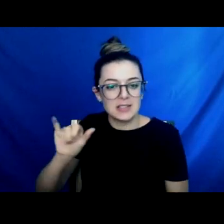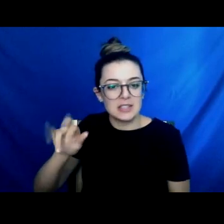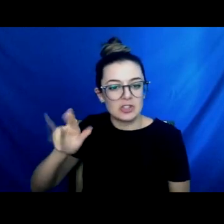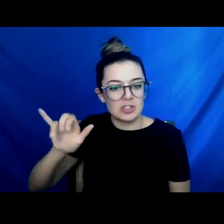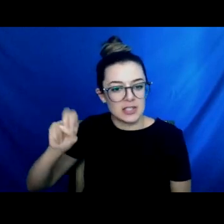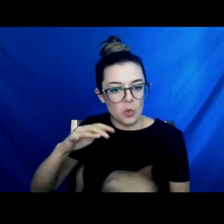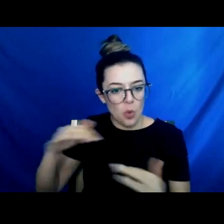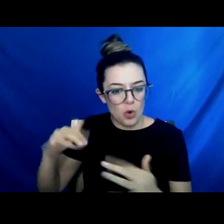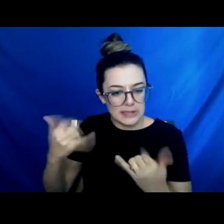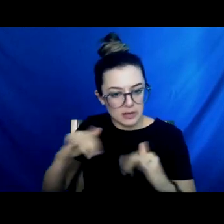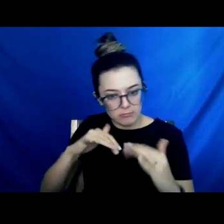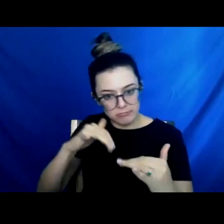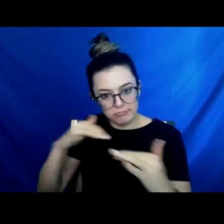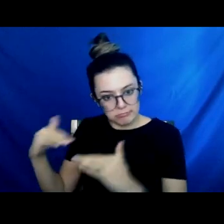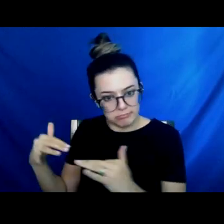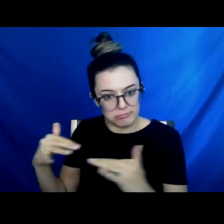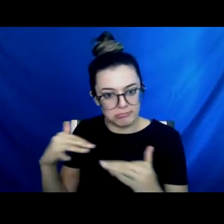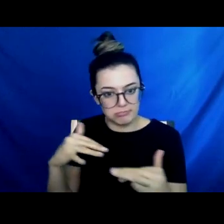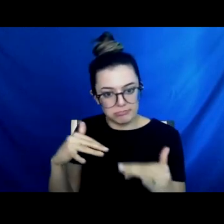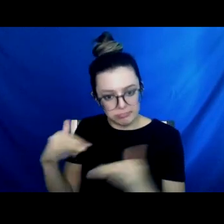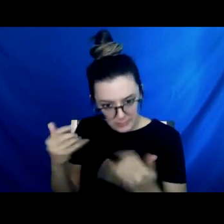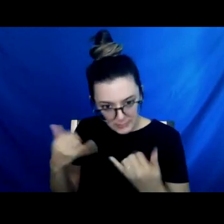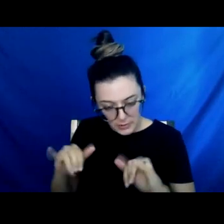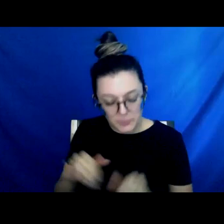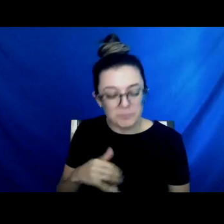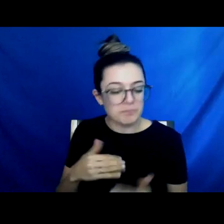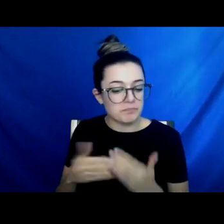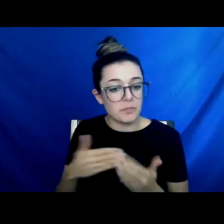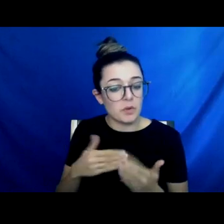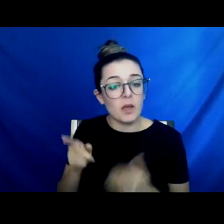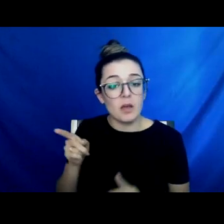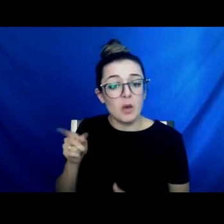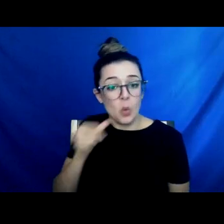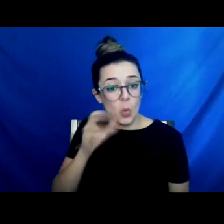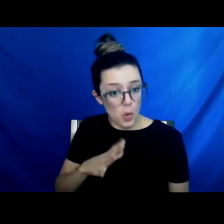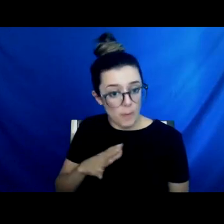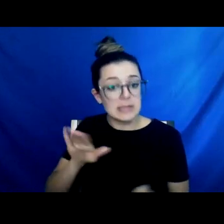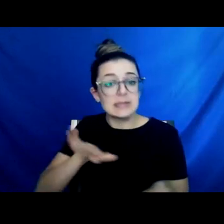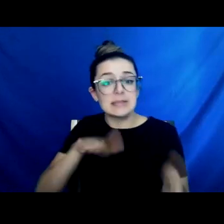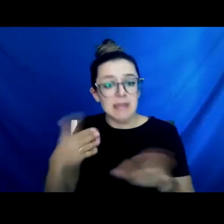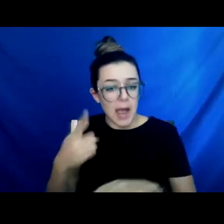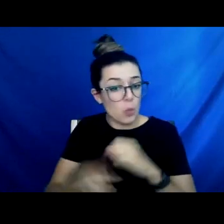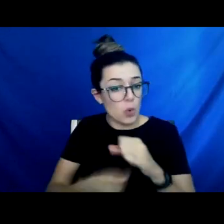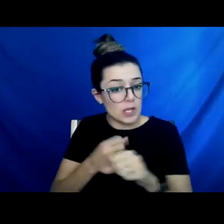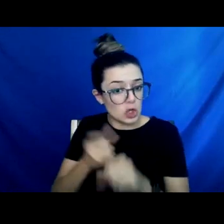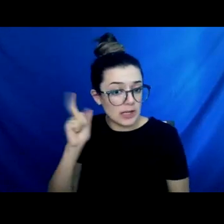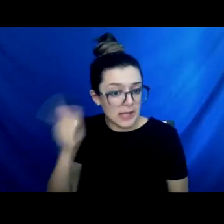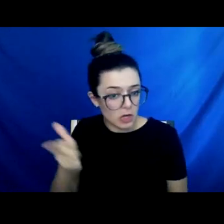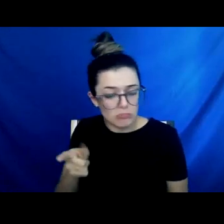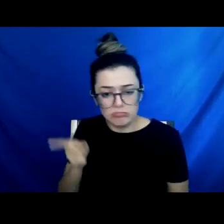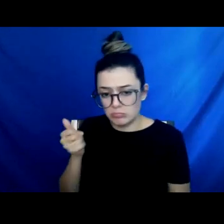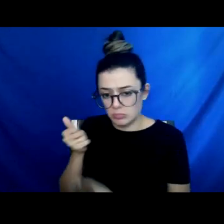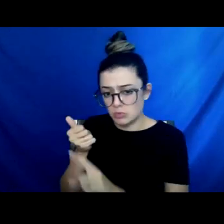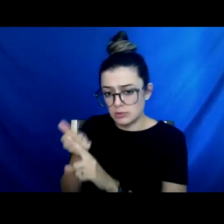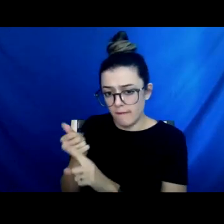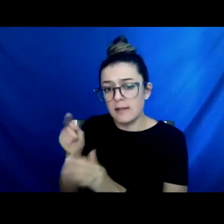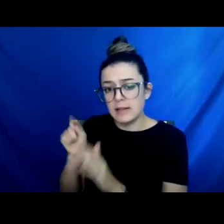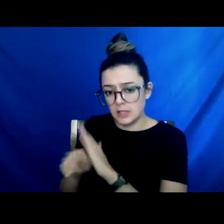she did end up dying a year later. She killed herself. She had been extremely depressed, and I had been speaking